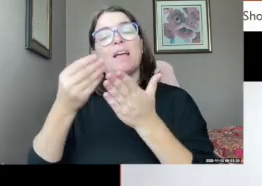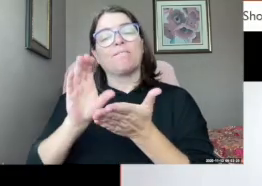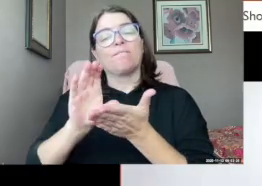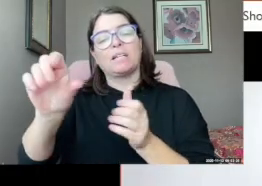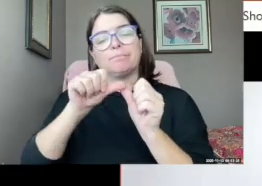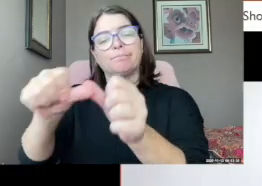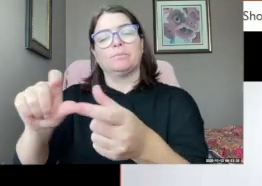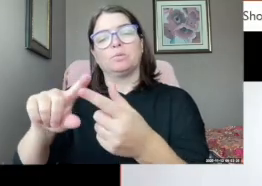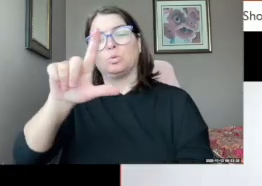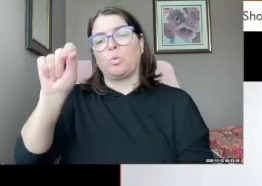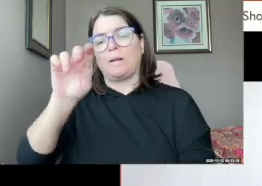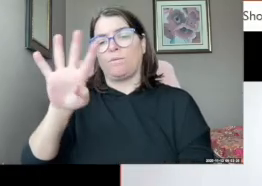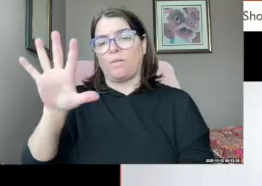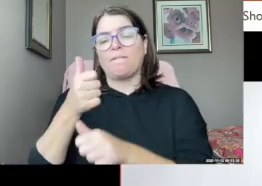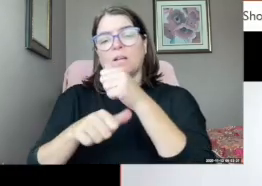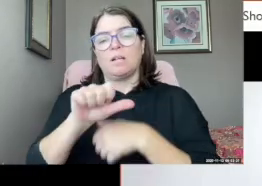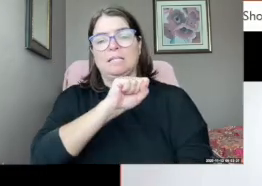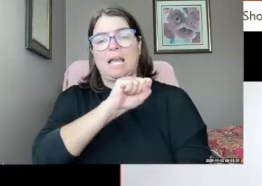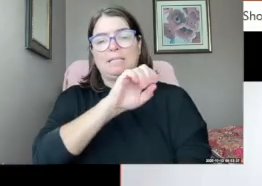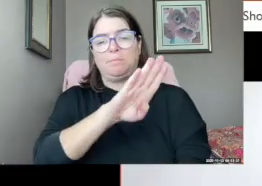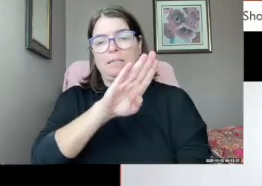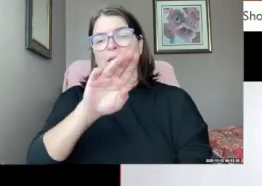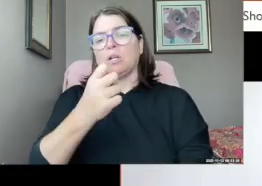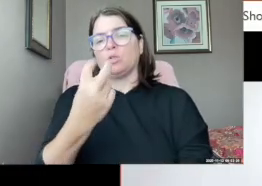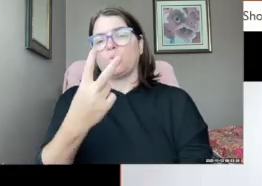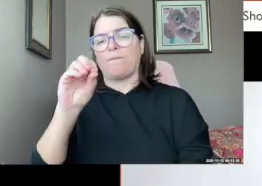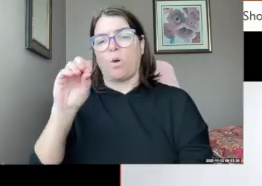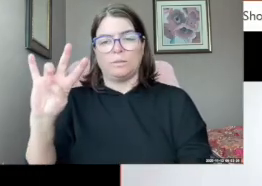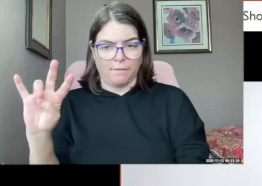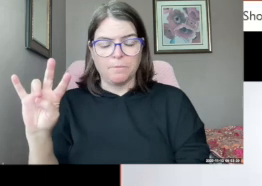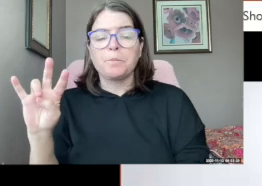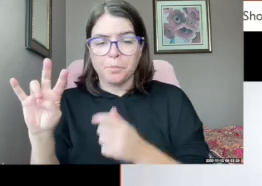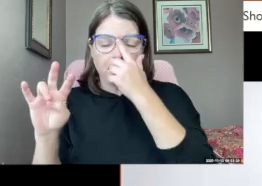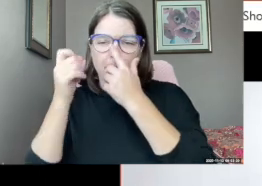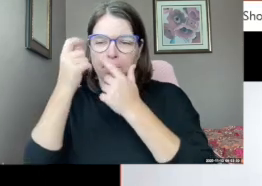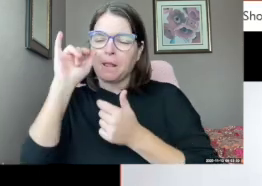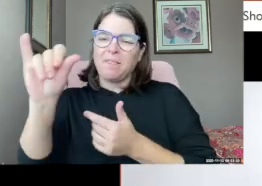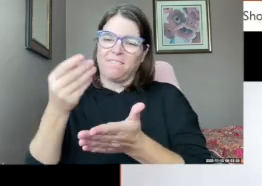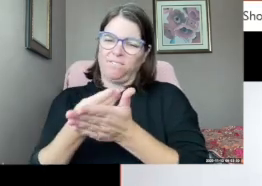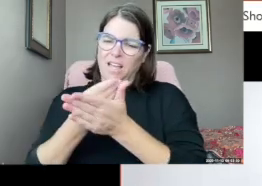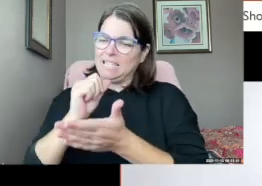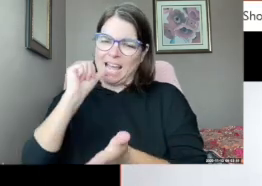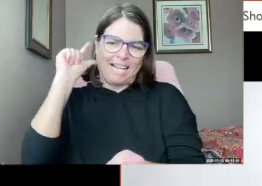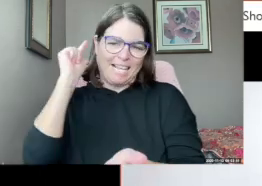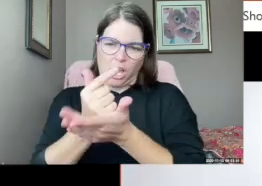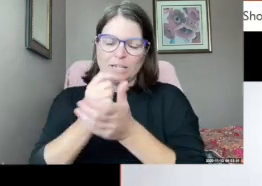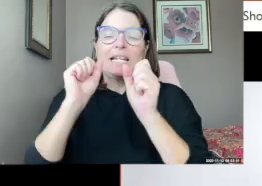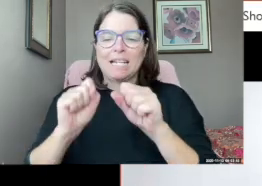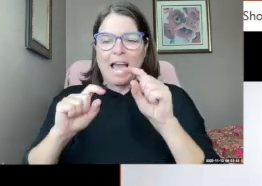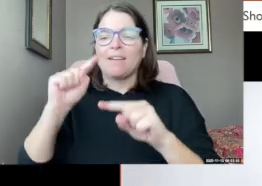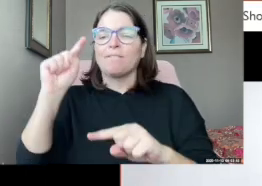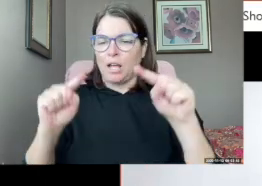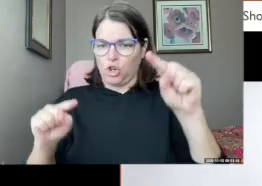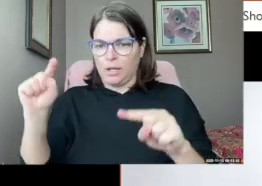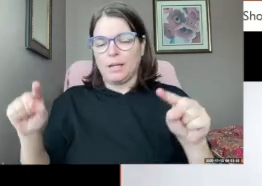through 2045 under Senate Bill 1207, though funding levels aren't guaranteed and may